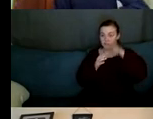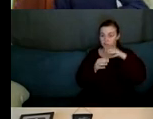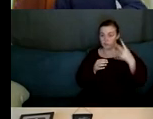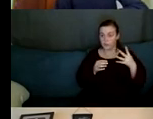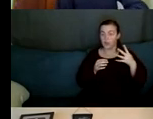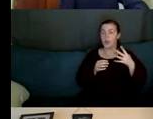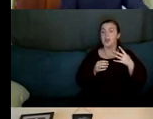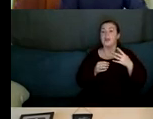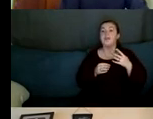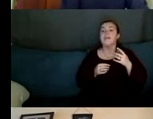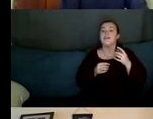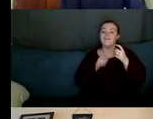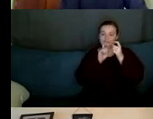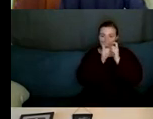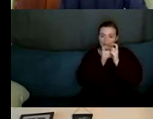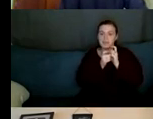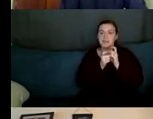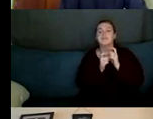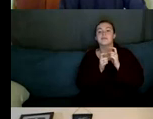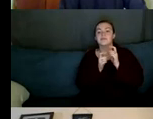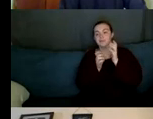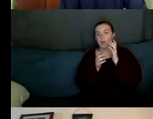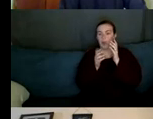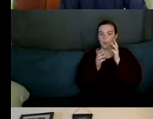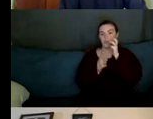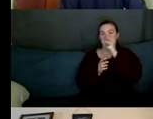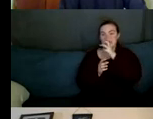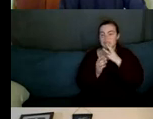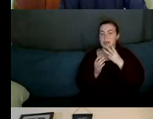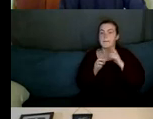of that wonkiness, but be prepared to